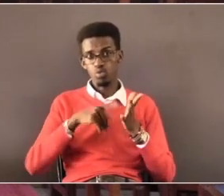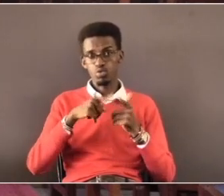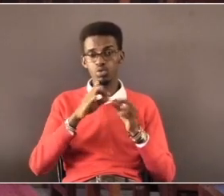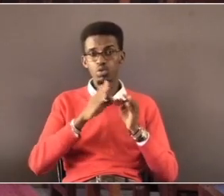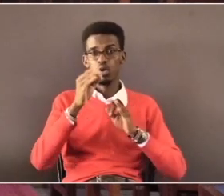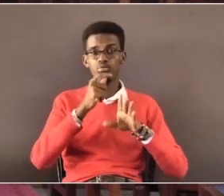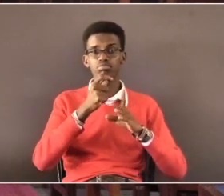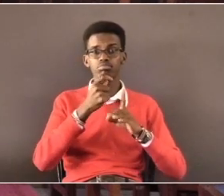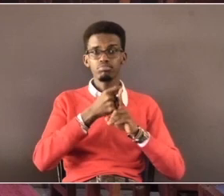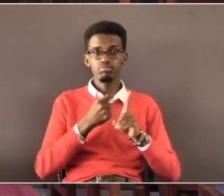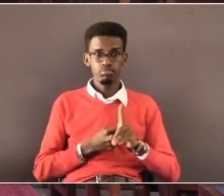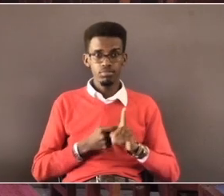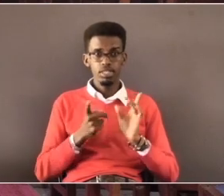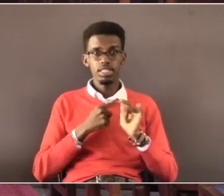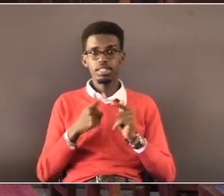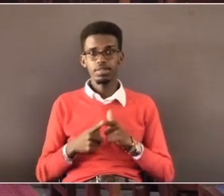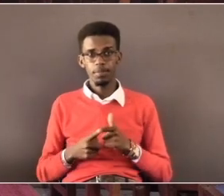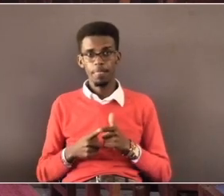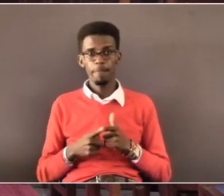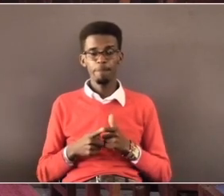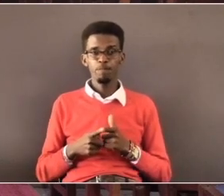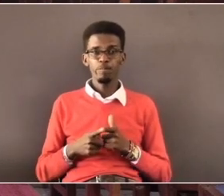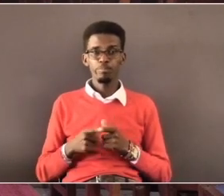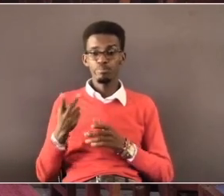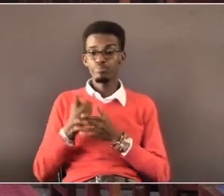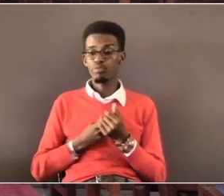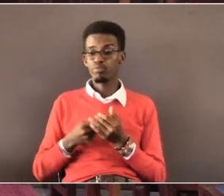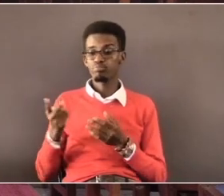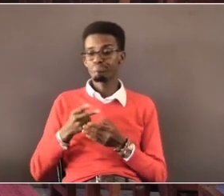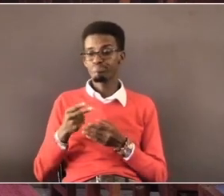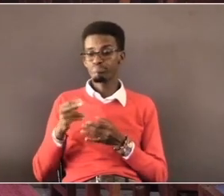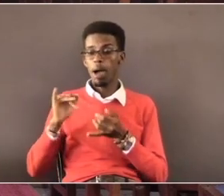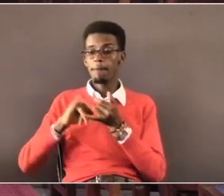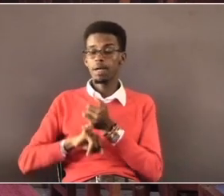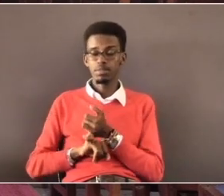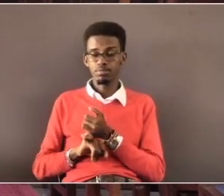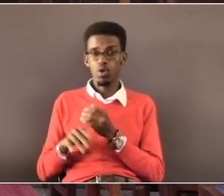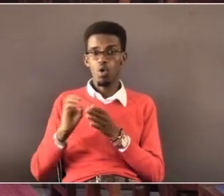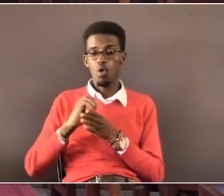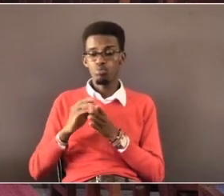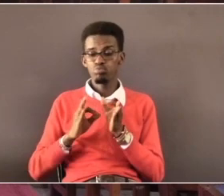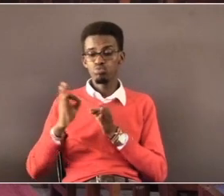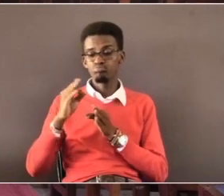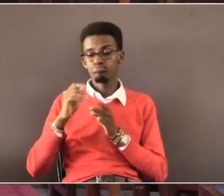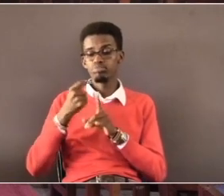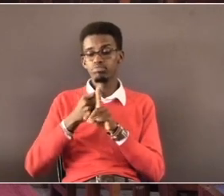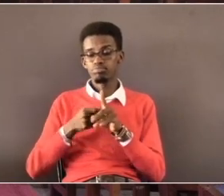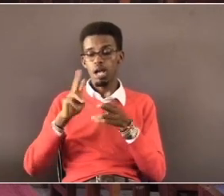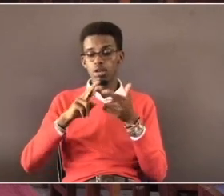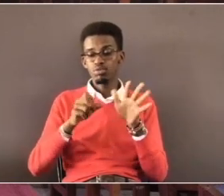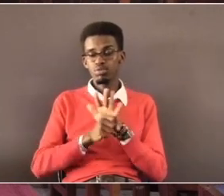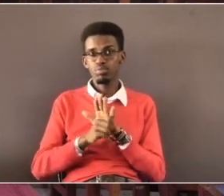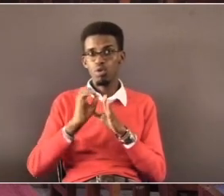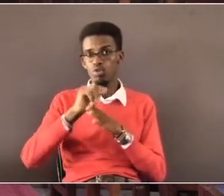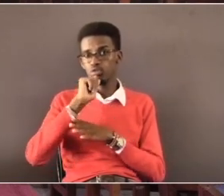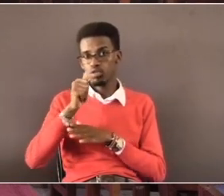term as a couple, as whether you to be long-term relationship or not, if